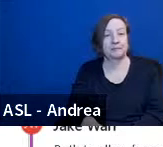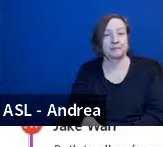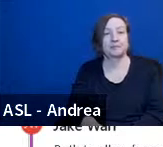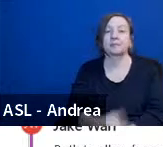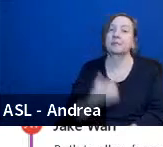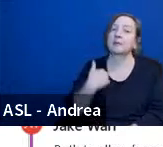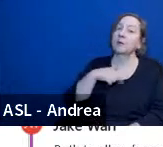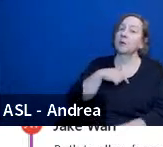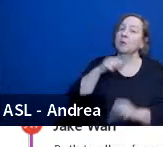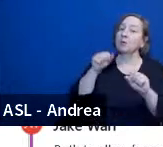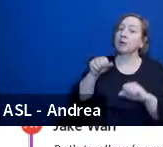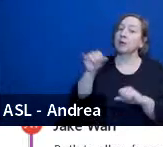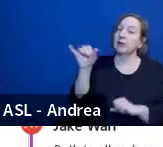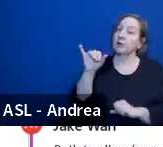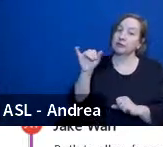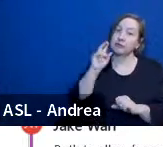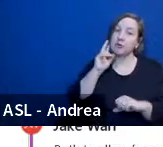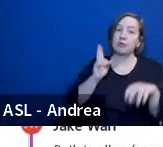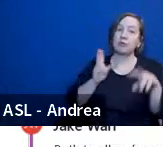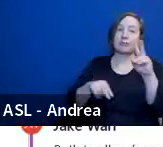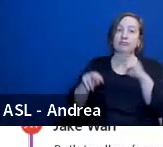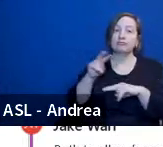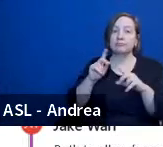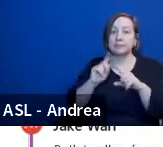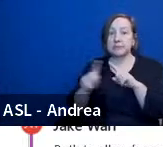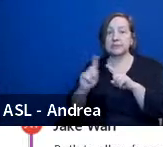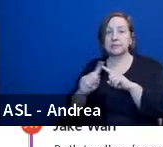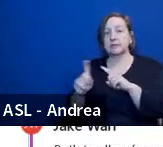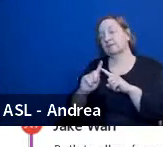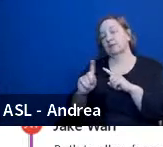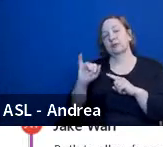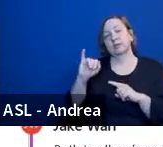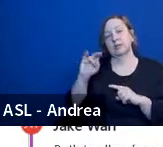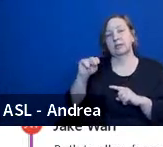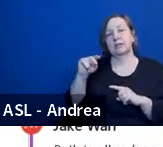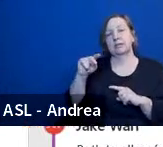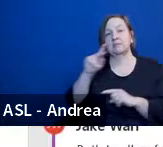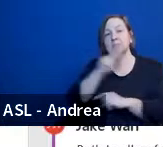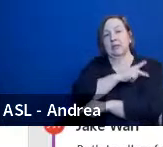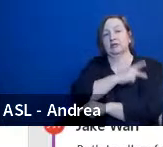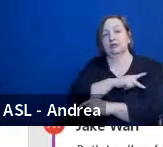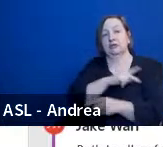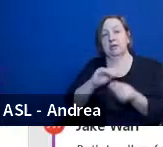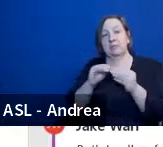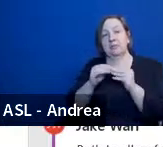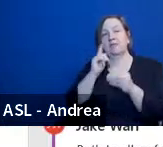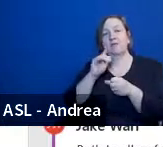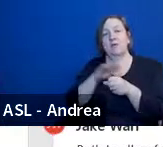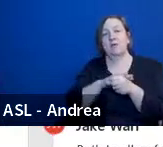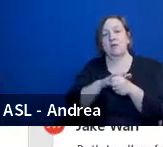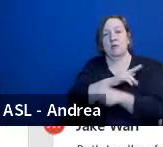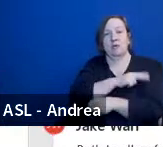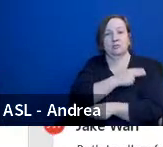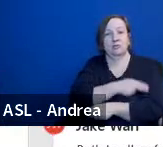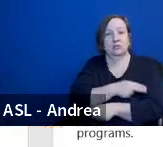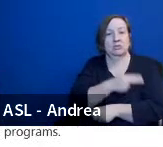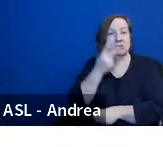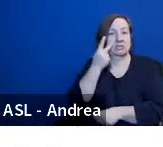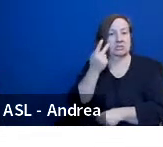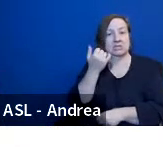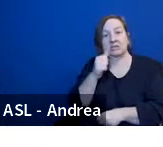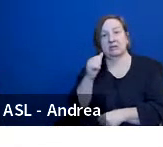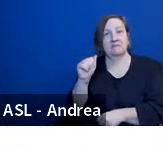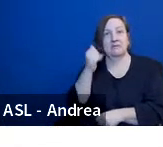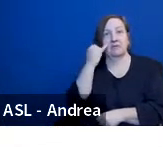We could also look at different like inpatient numbers for the local hospitals to see if there are any